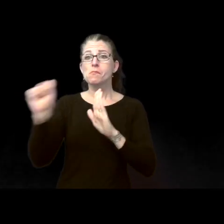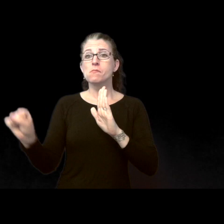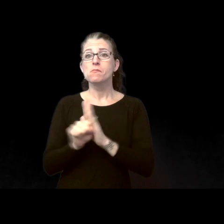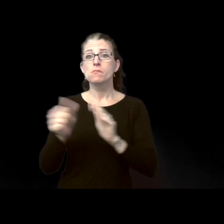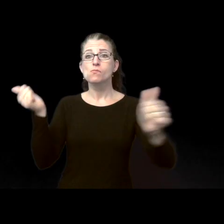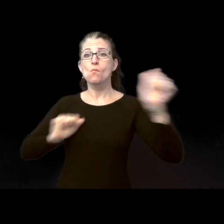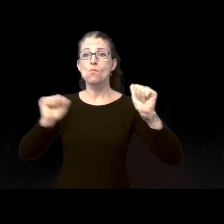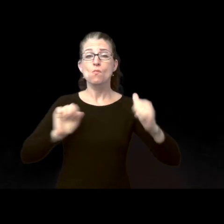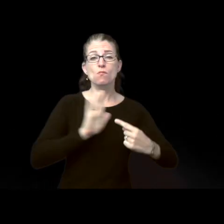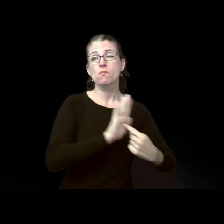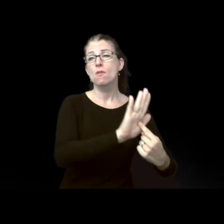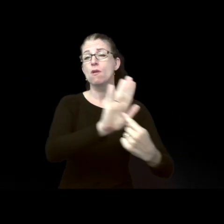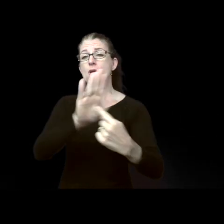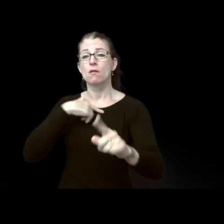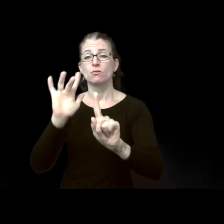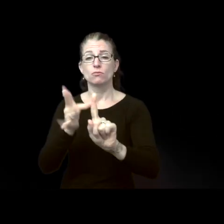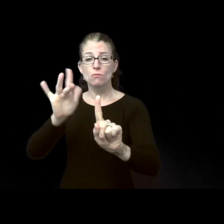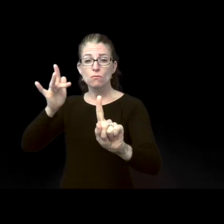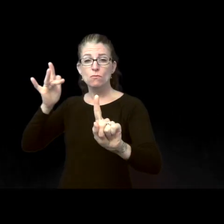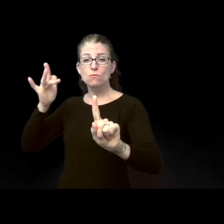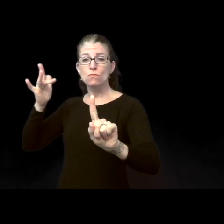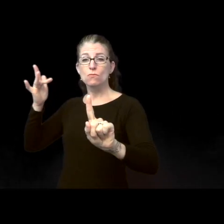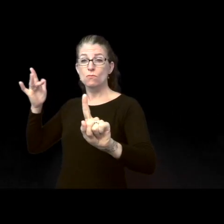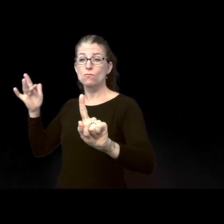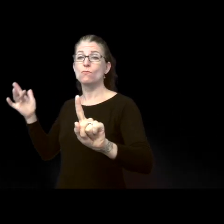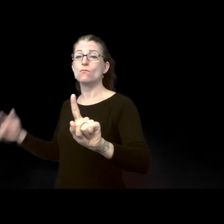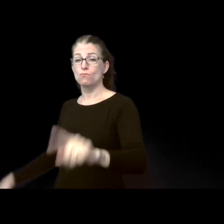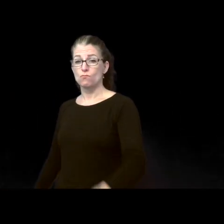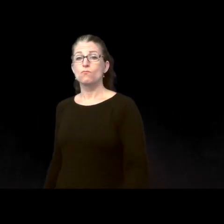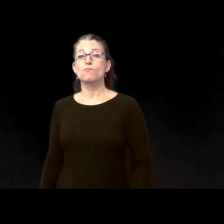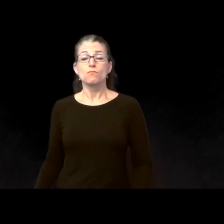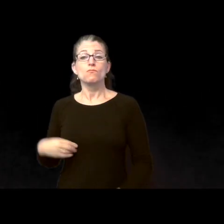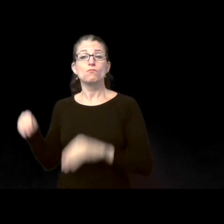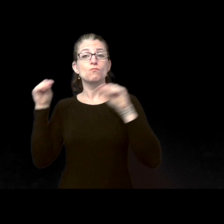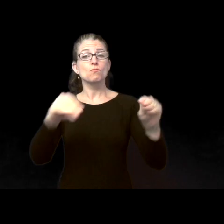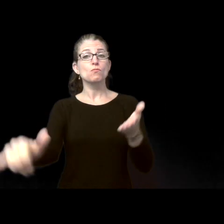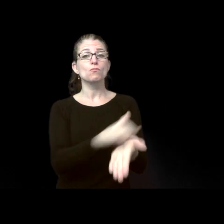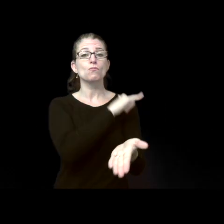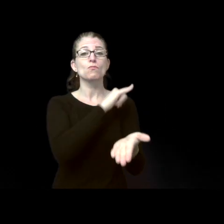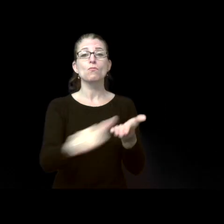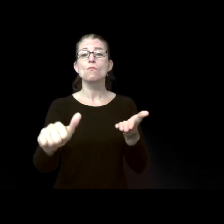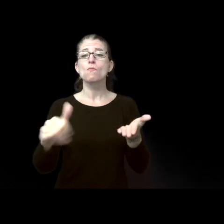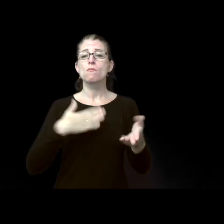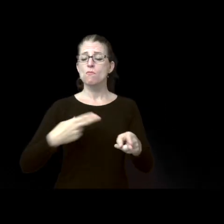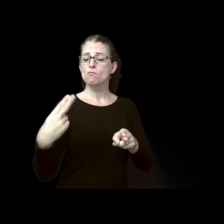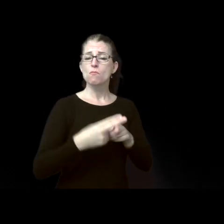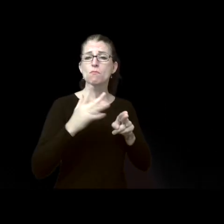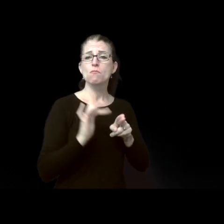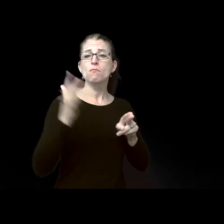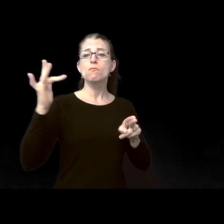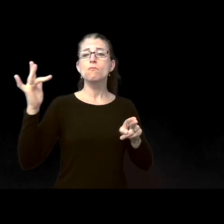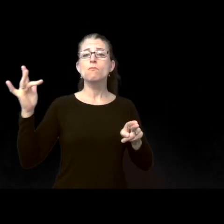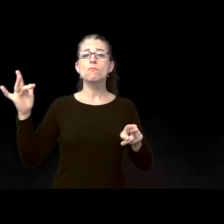the star there, was the best one in the main stage show. Then I moved to New